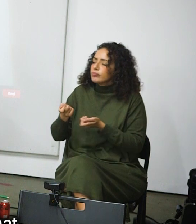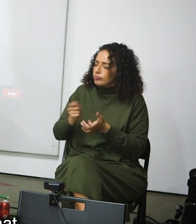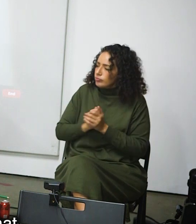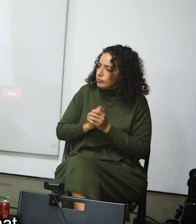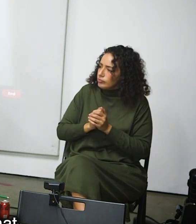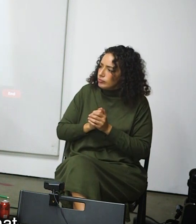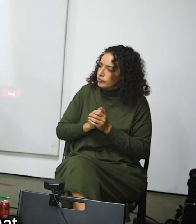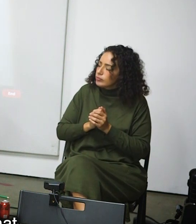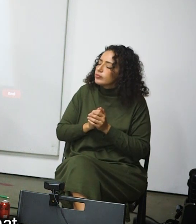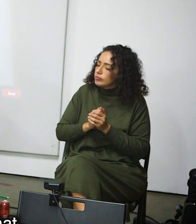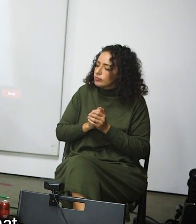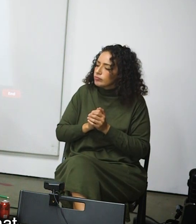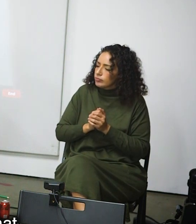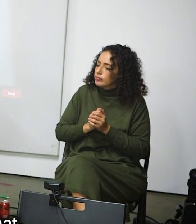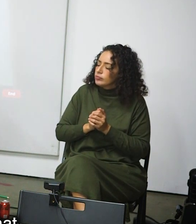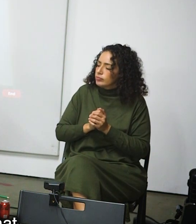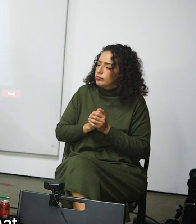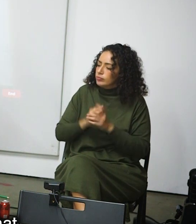outside that